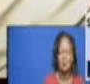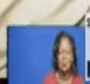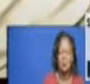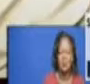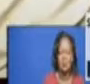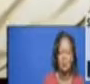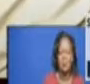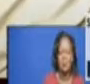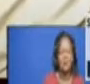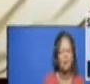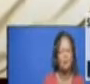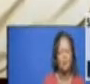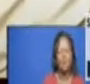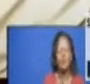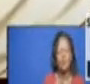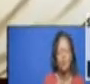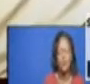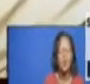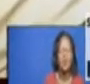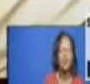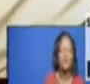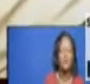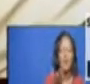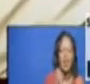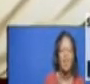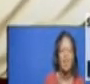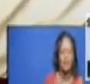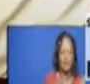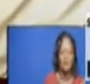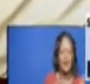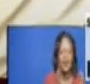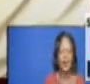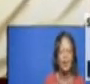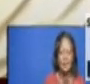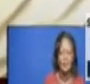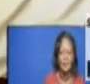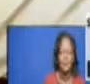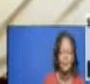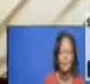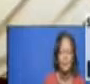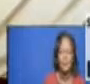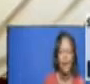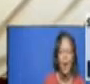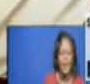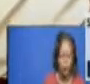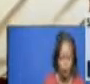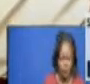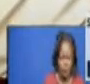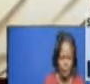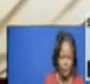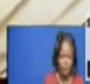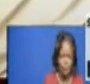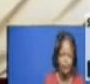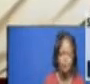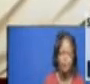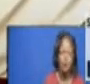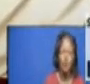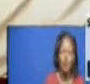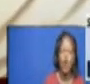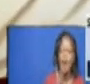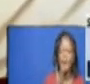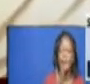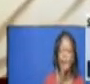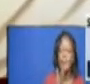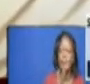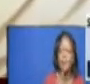to actually making an improvement in my life. In terms of my upbringing, I could